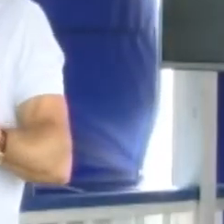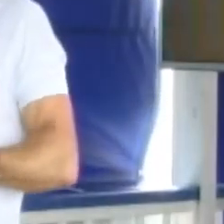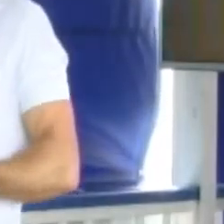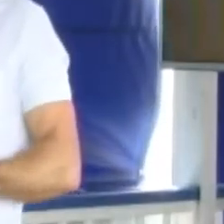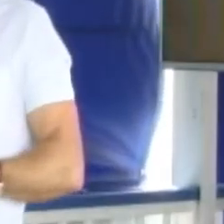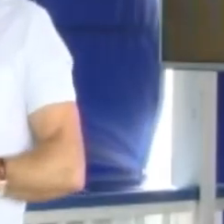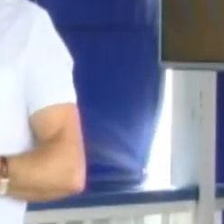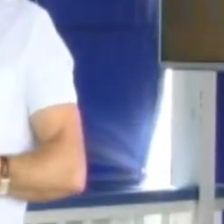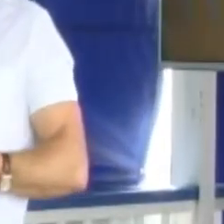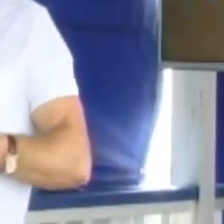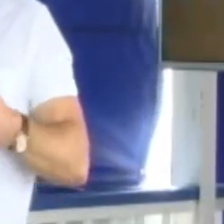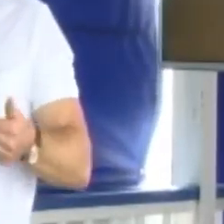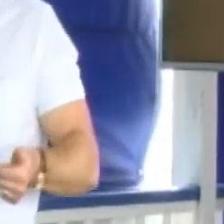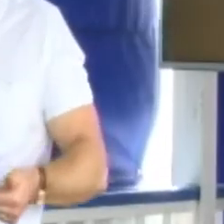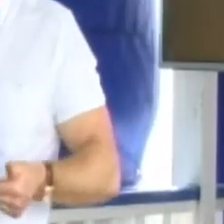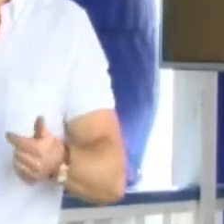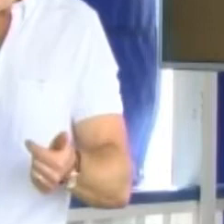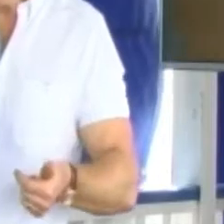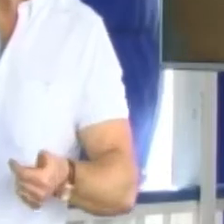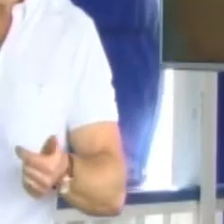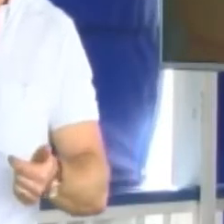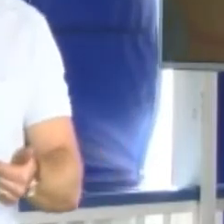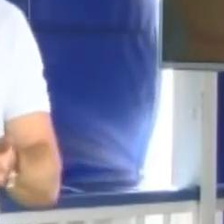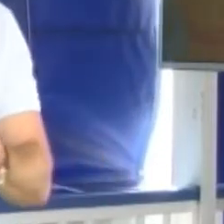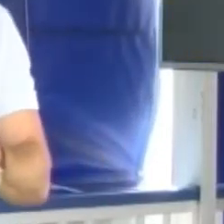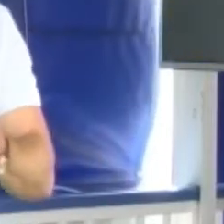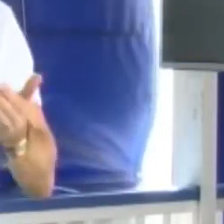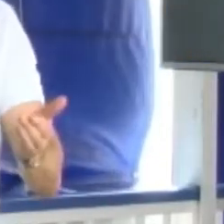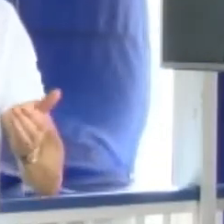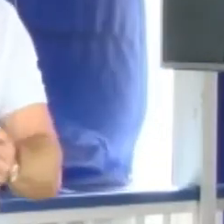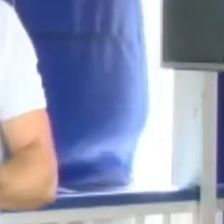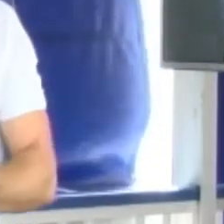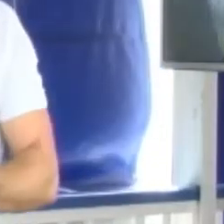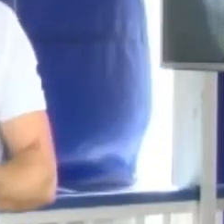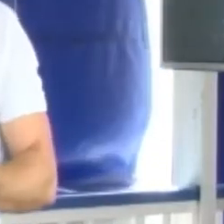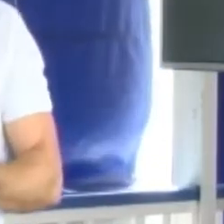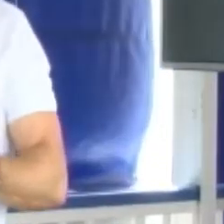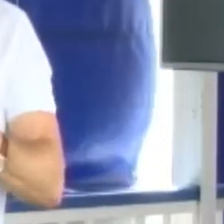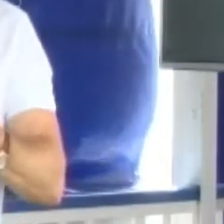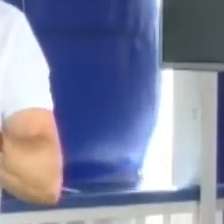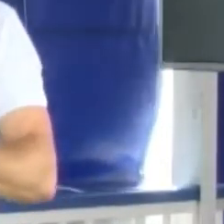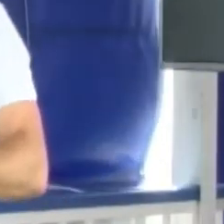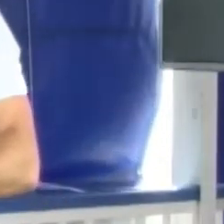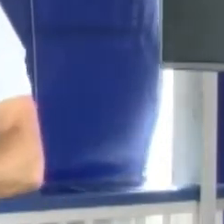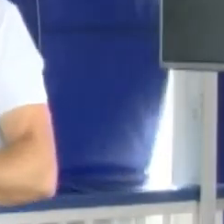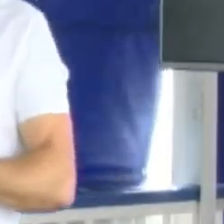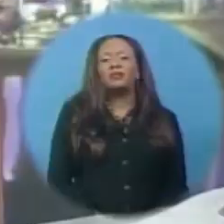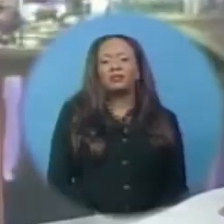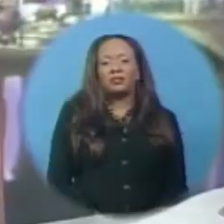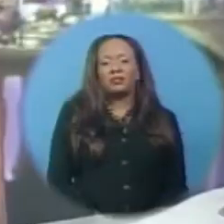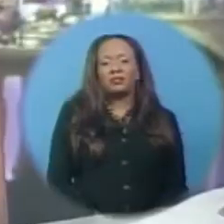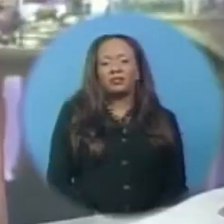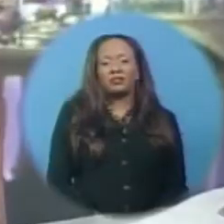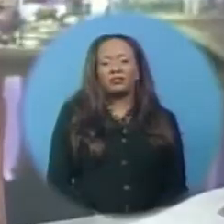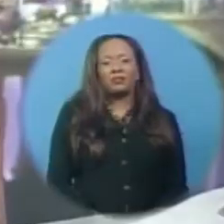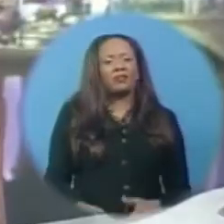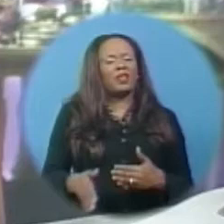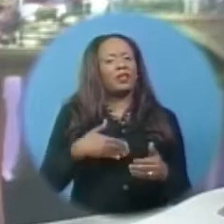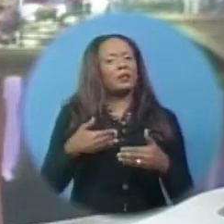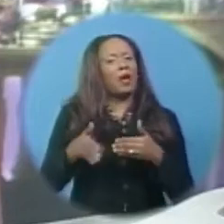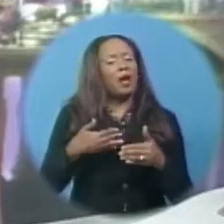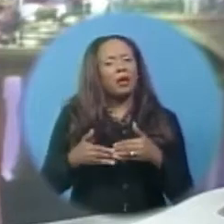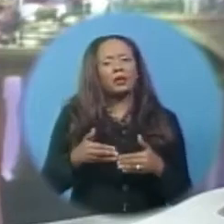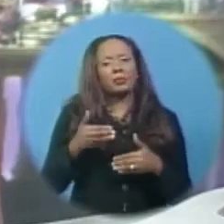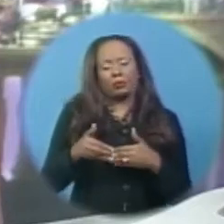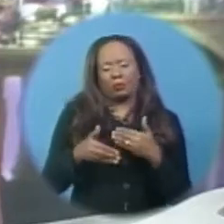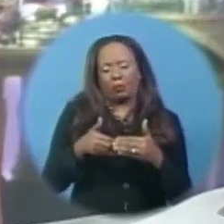car control techniques that would simply be unsafe to practice on the public highway. Well, despite the strides